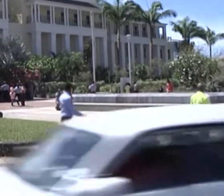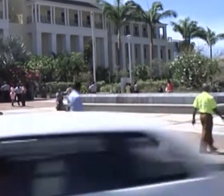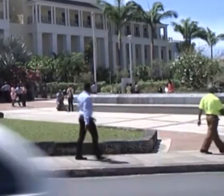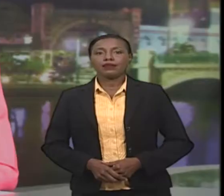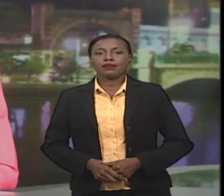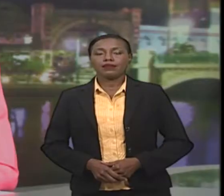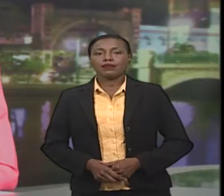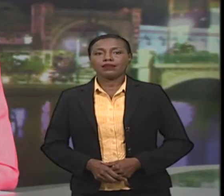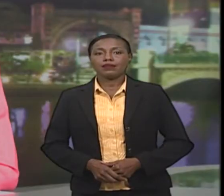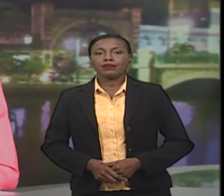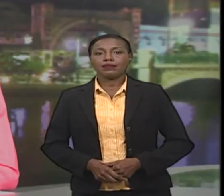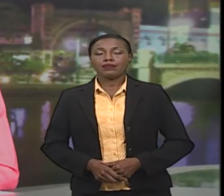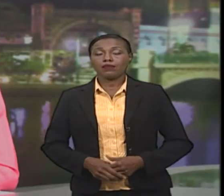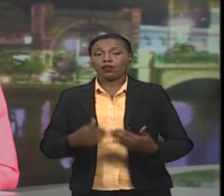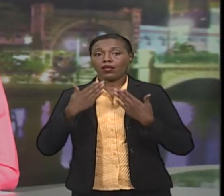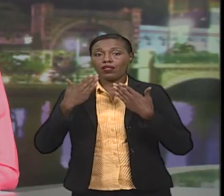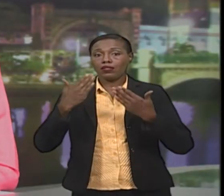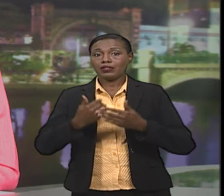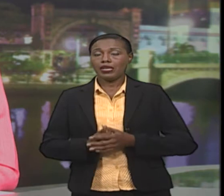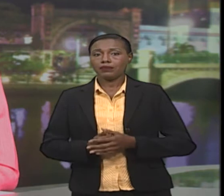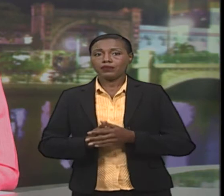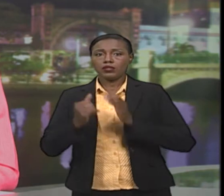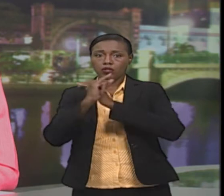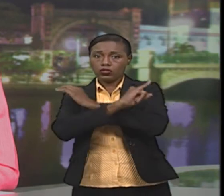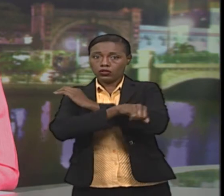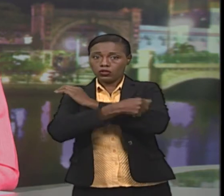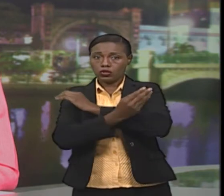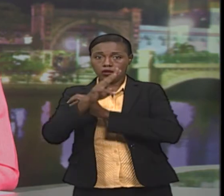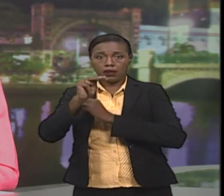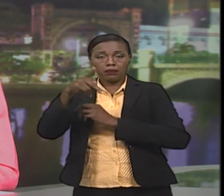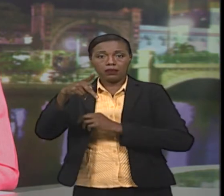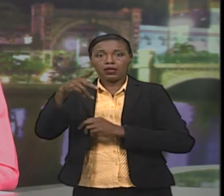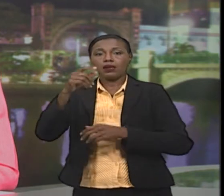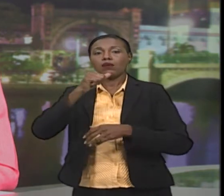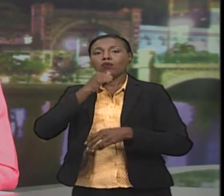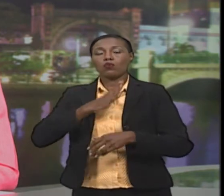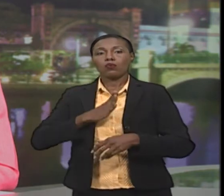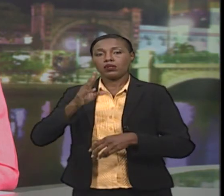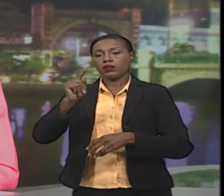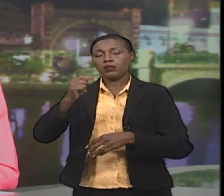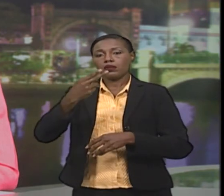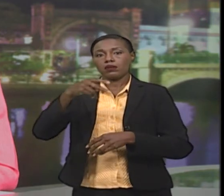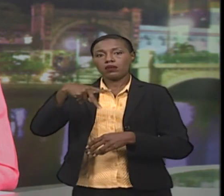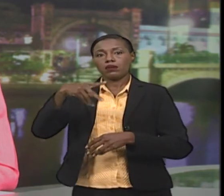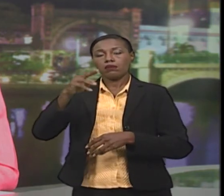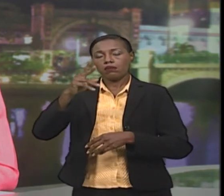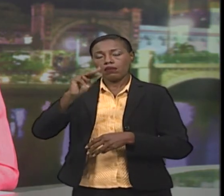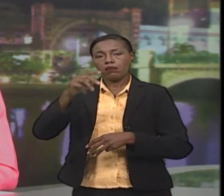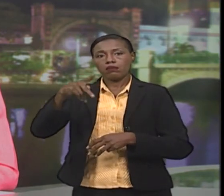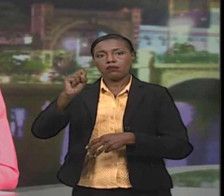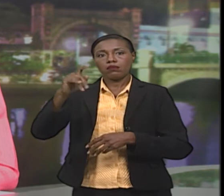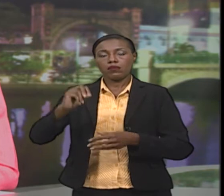CBC News. Thanks, Kareem. Well, St. John MP Mara Thompson has announced that she is officially retiring from